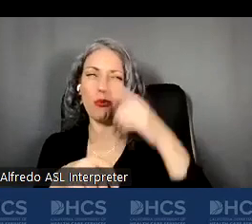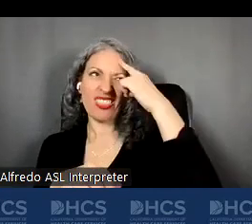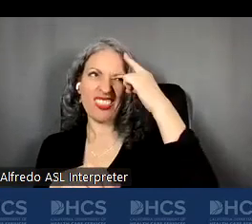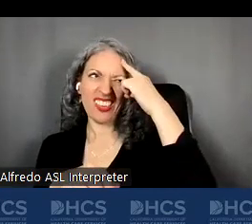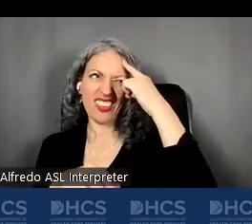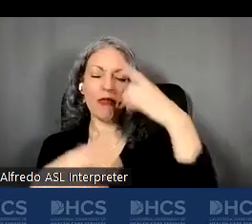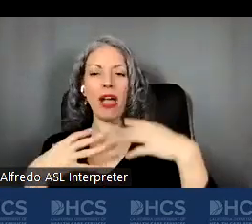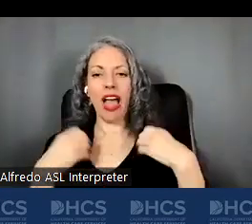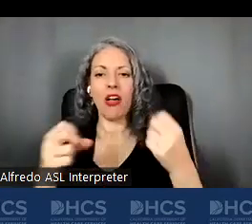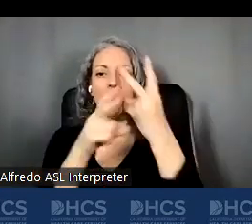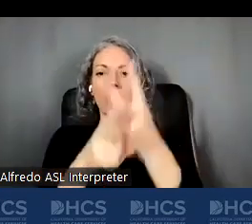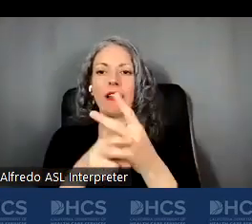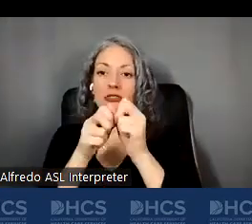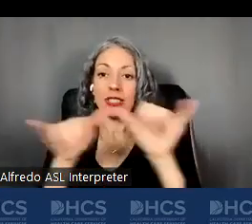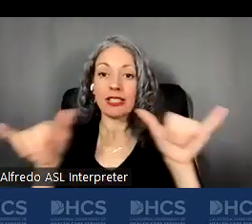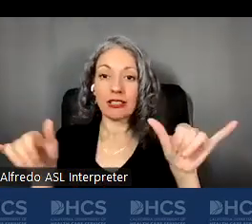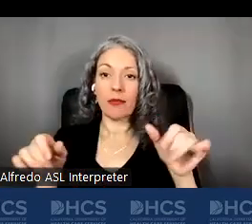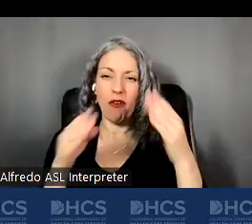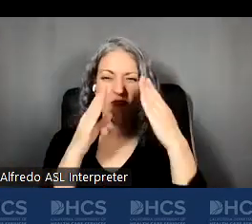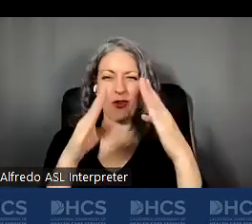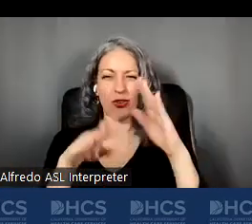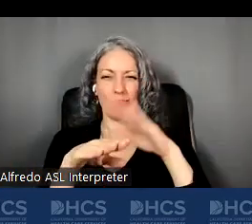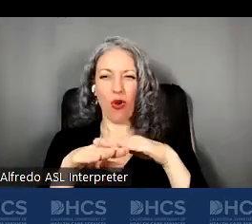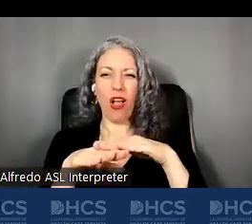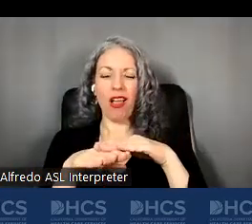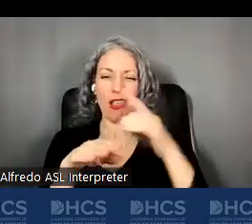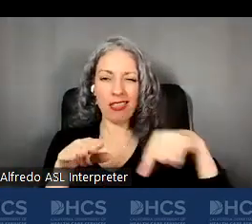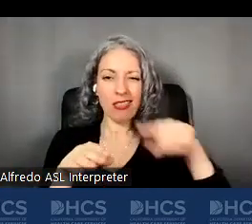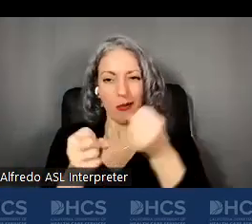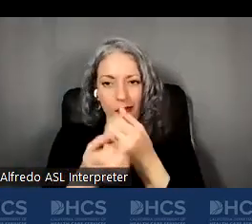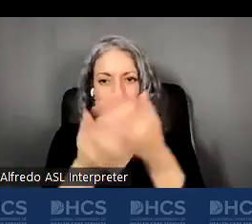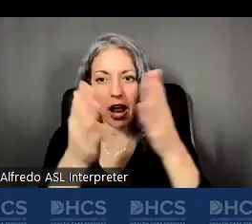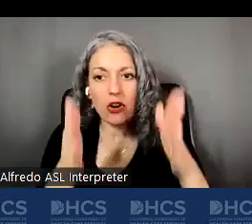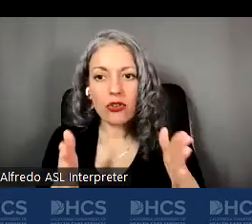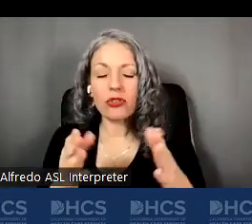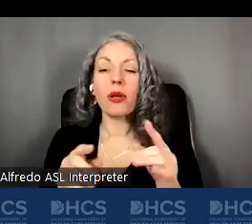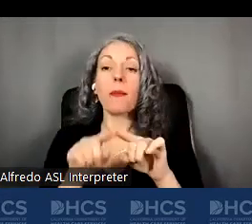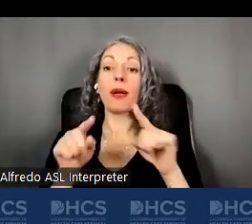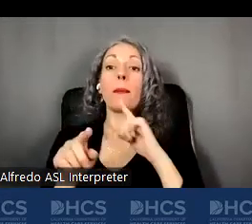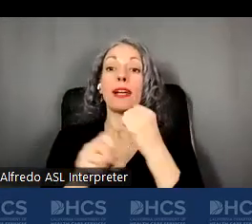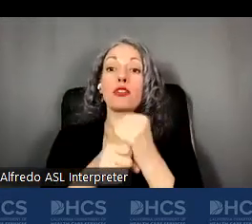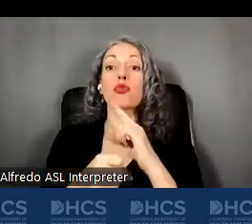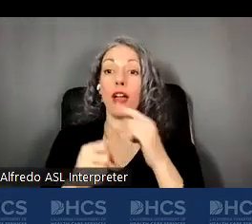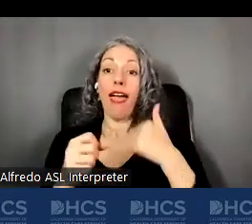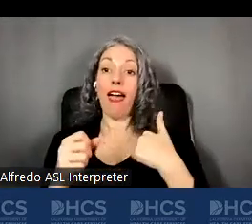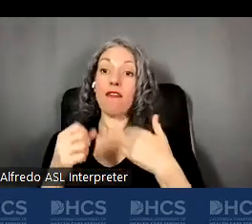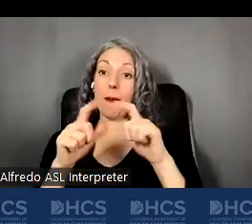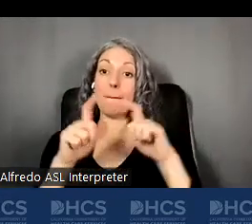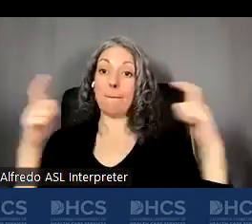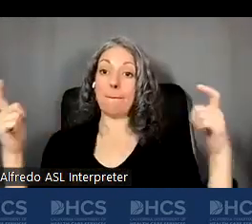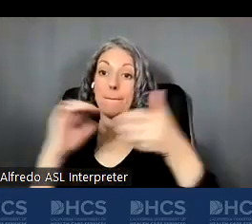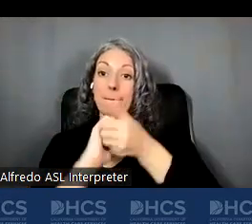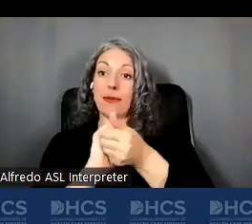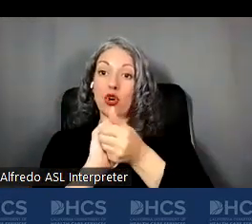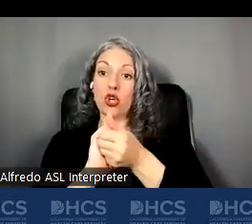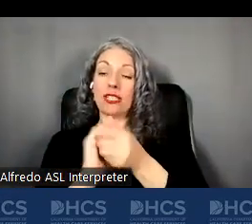just focus on providers, but really to ensure that we are incorporating an array of partners into our delivery